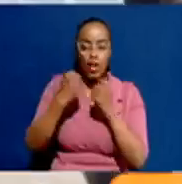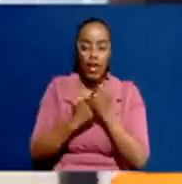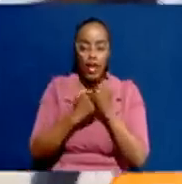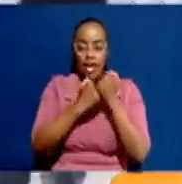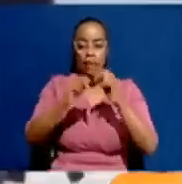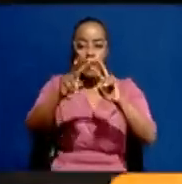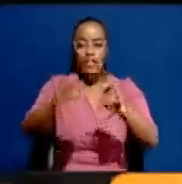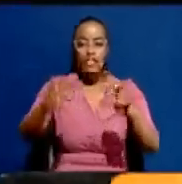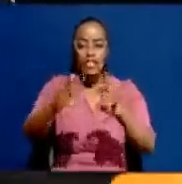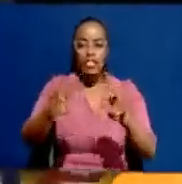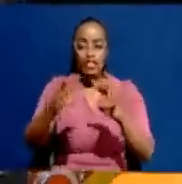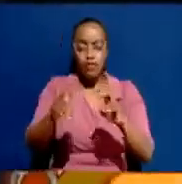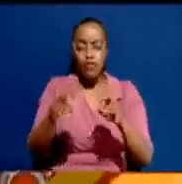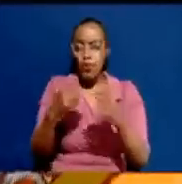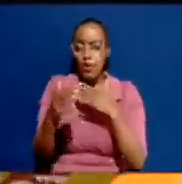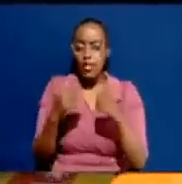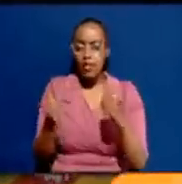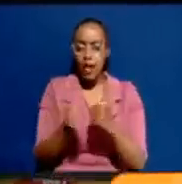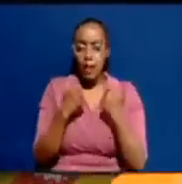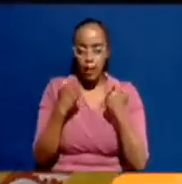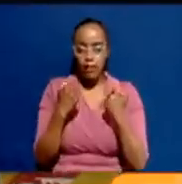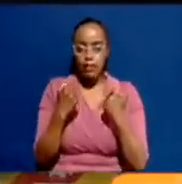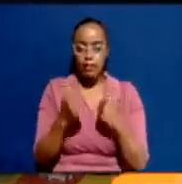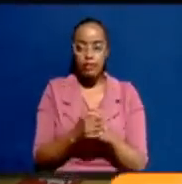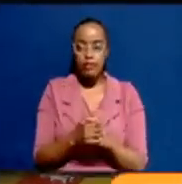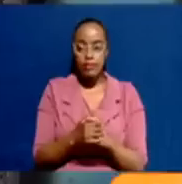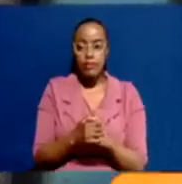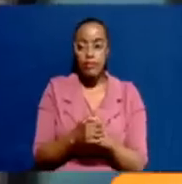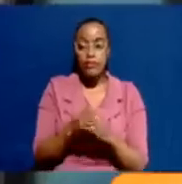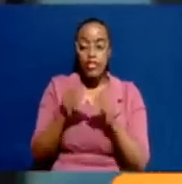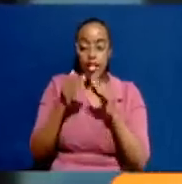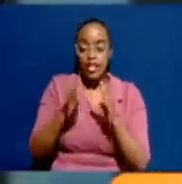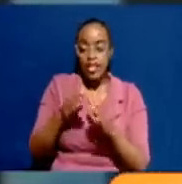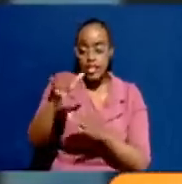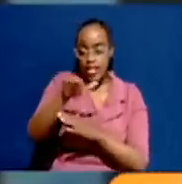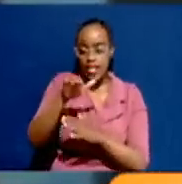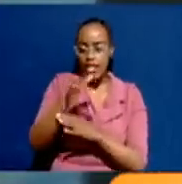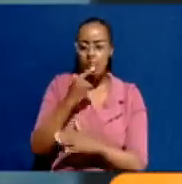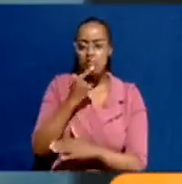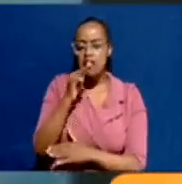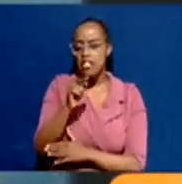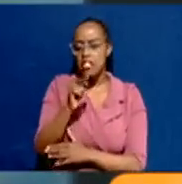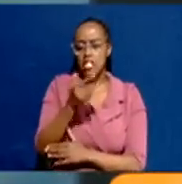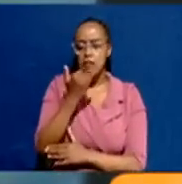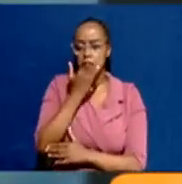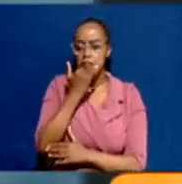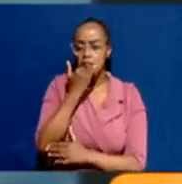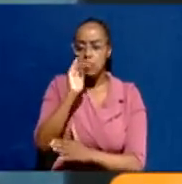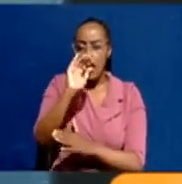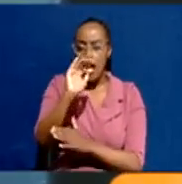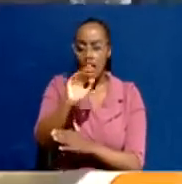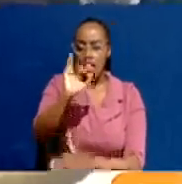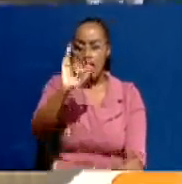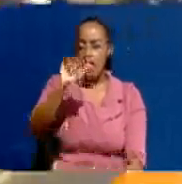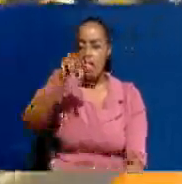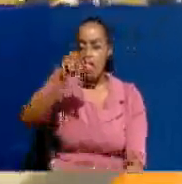facilitate investigations into the incident. Area leaders have condemned the incident, calling on the Independent